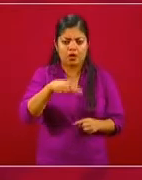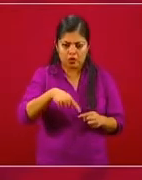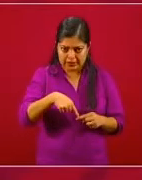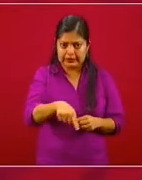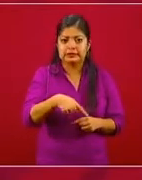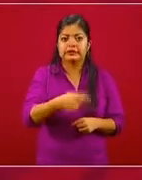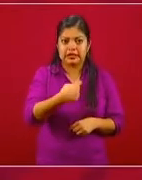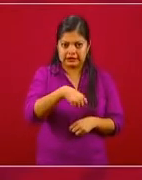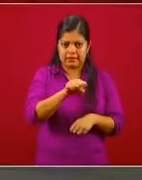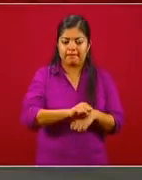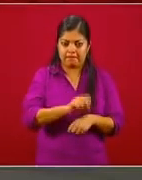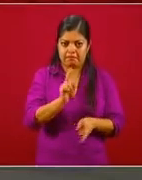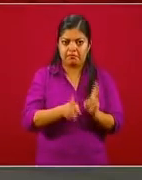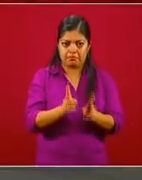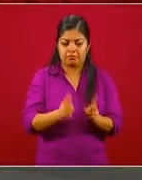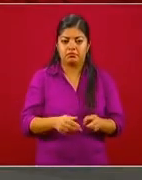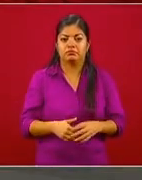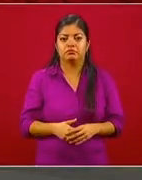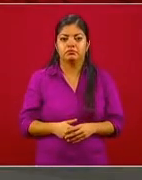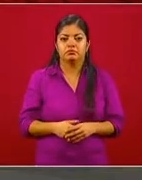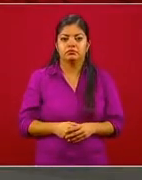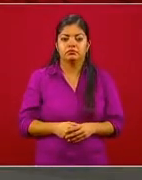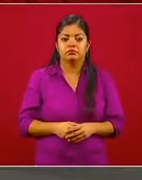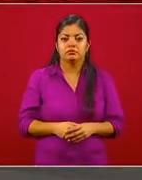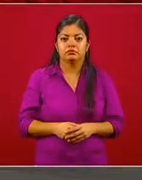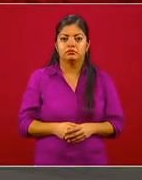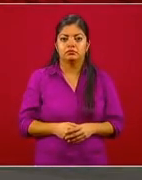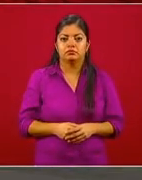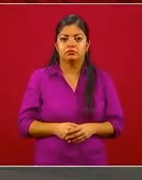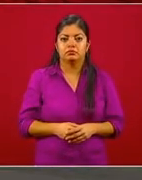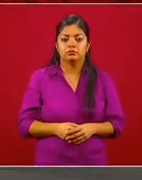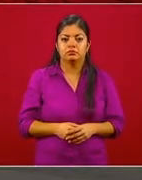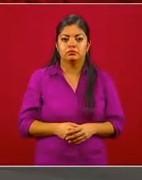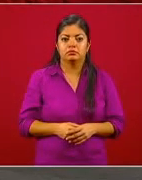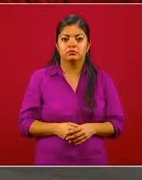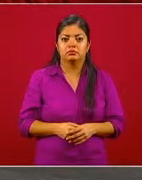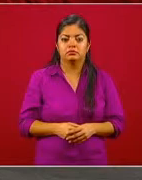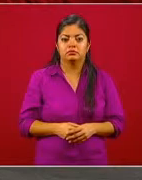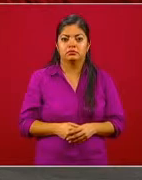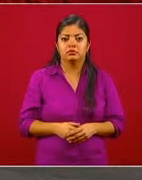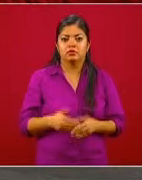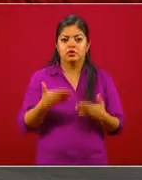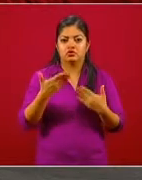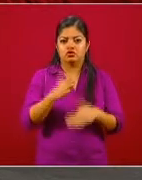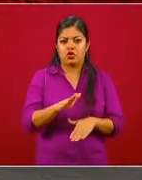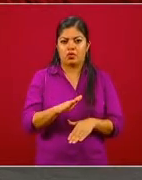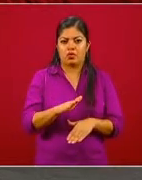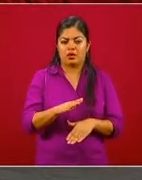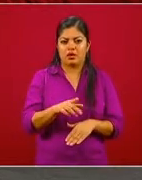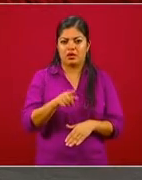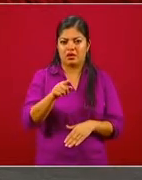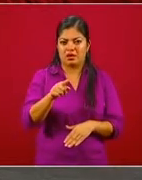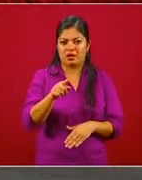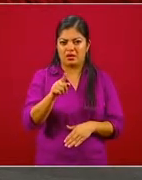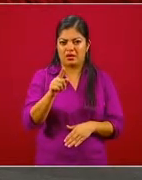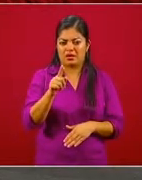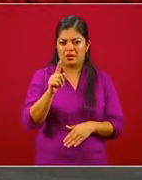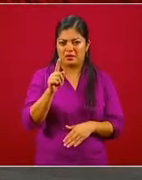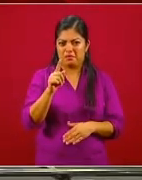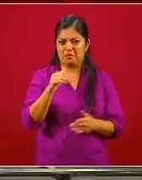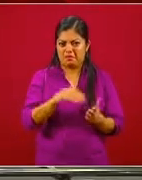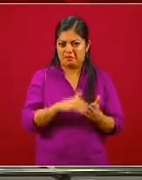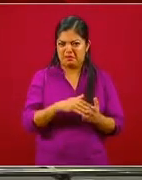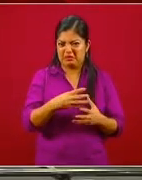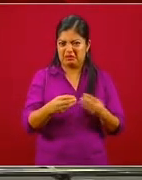I don't know the specific date, but I can find it out and we can present it to you this week. About the 2,000 cases, that's a very